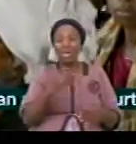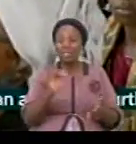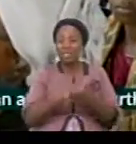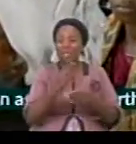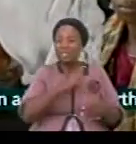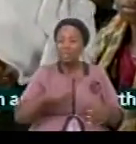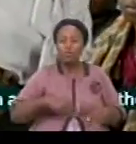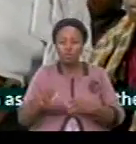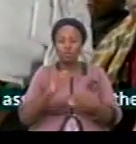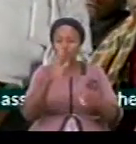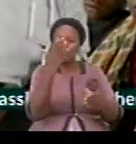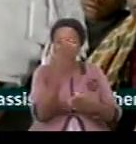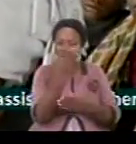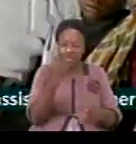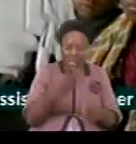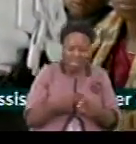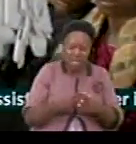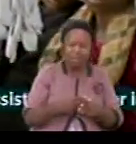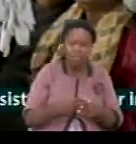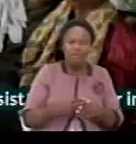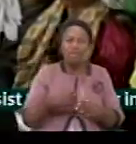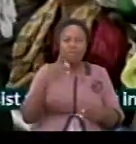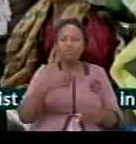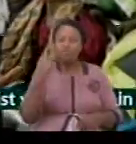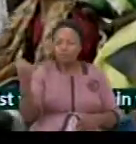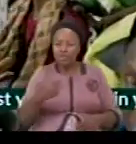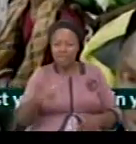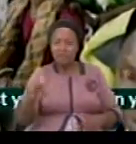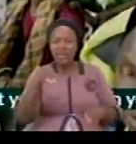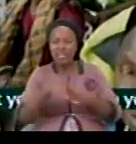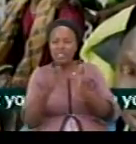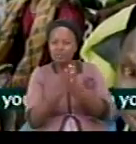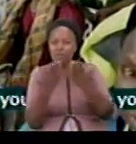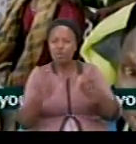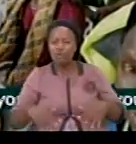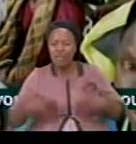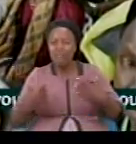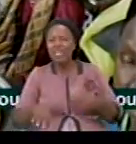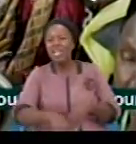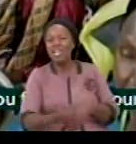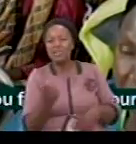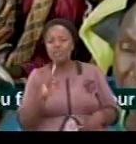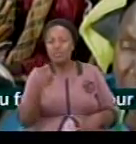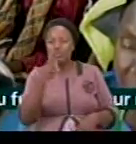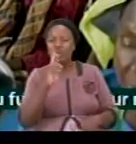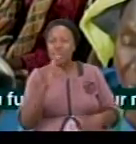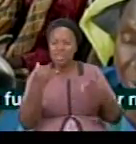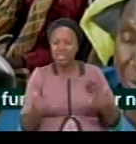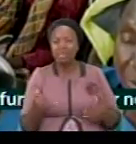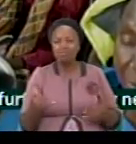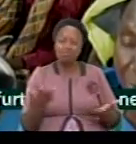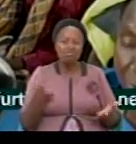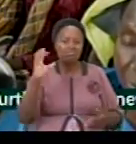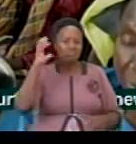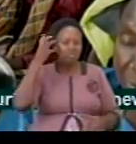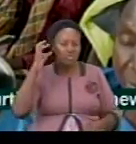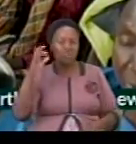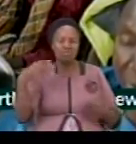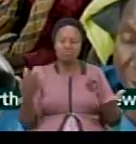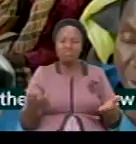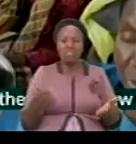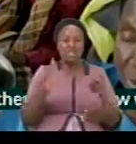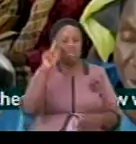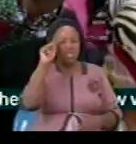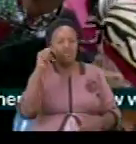book of life. Anywhere you are, over the radio, over the television, online, and here, the Alpha location, great